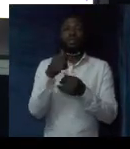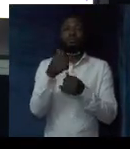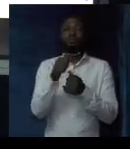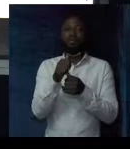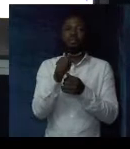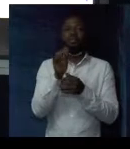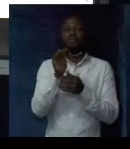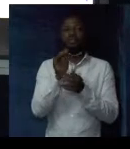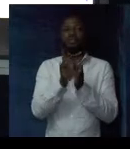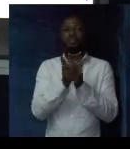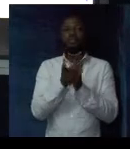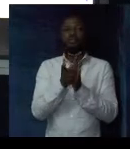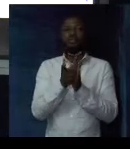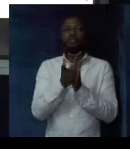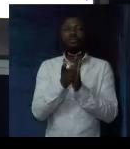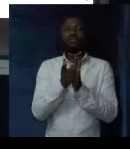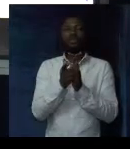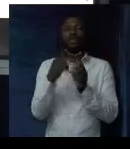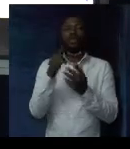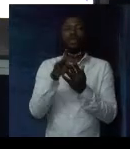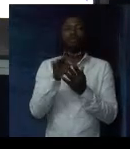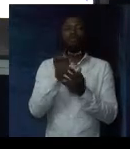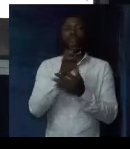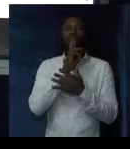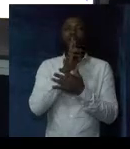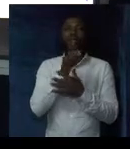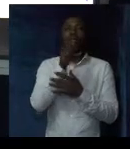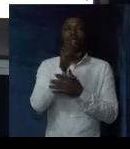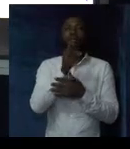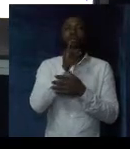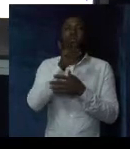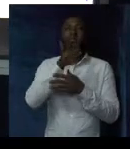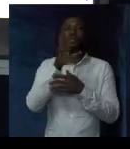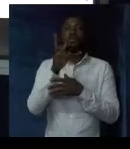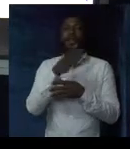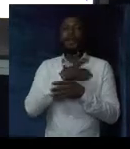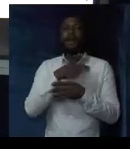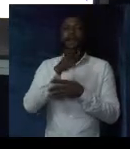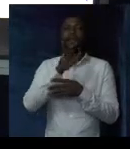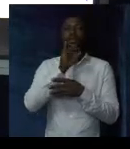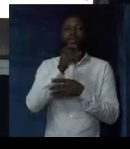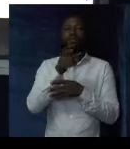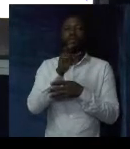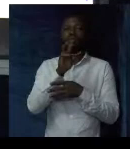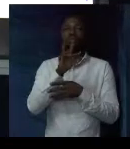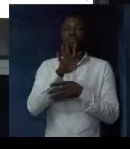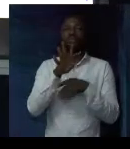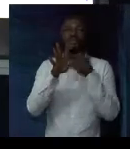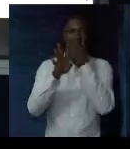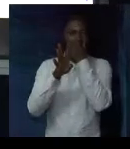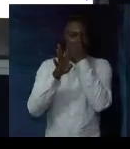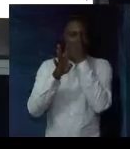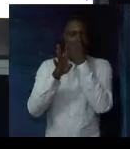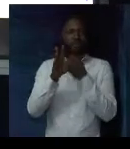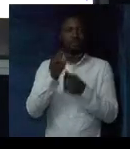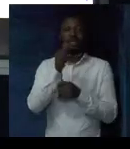about 10-15 seconds to see. So the options are A is 56 and B is